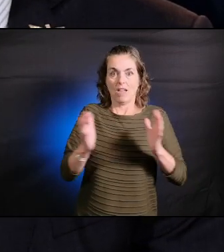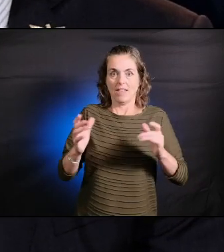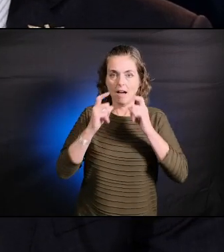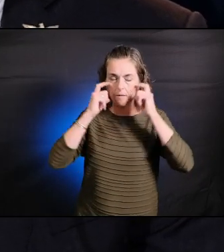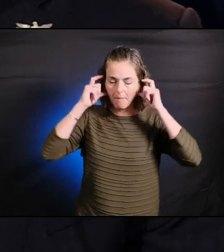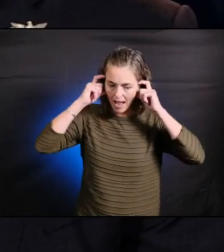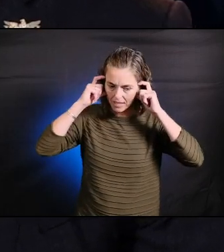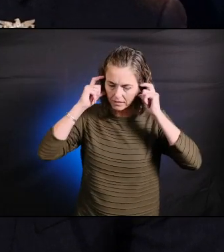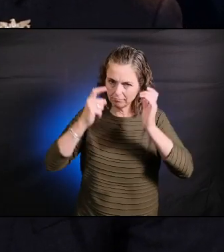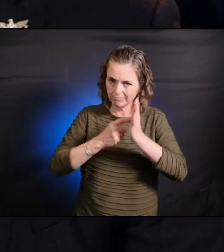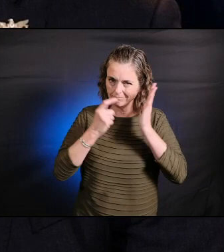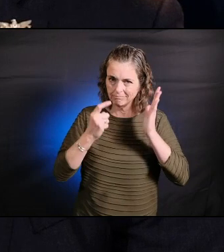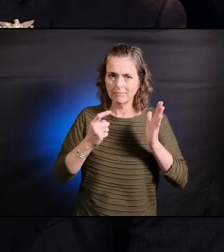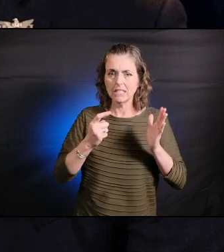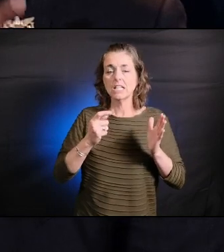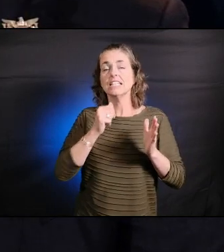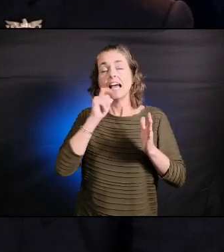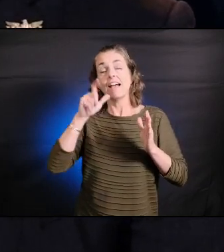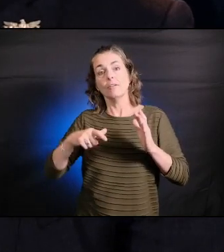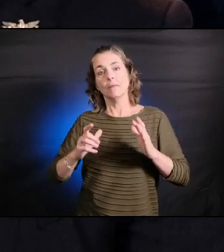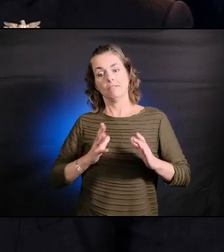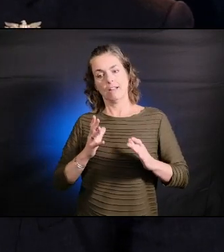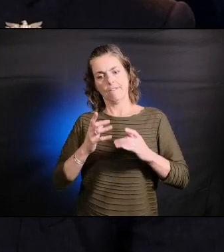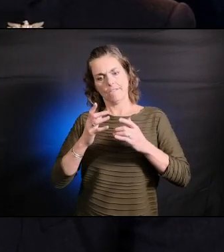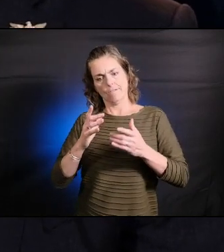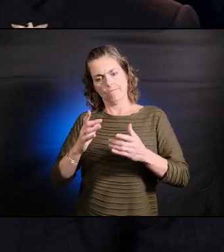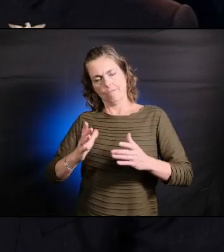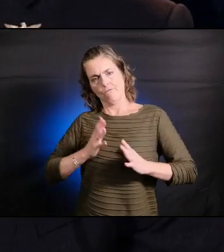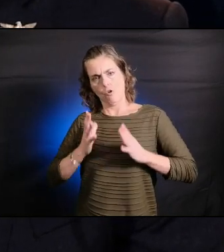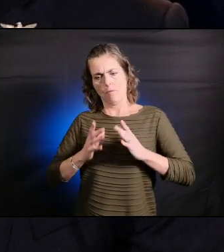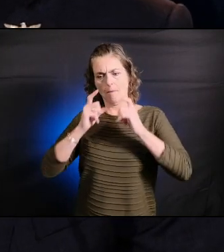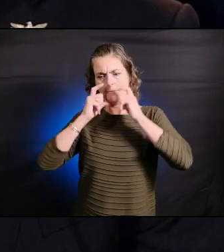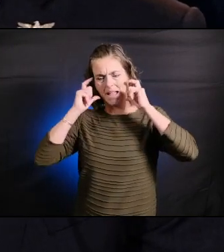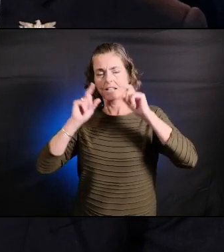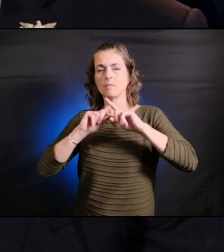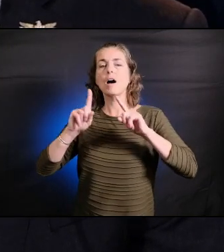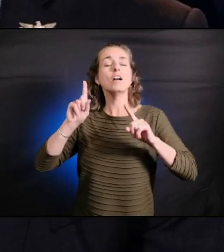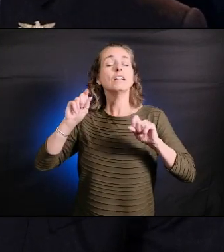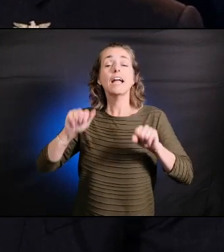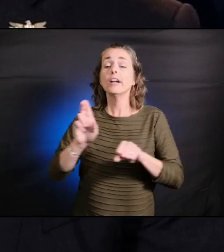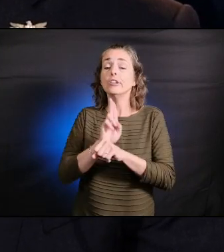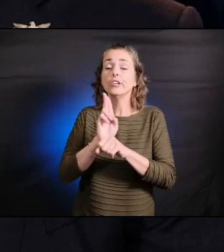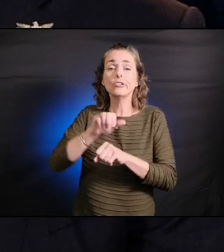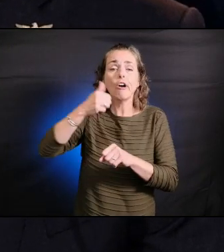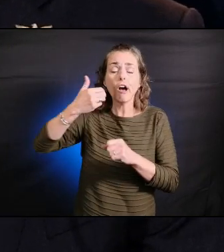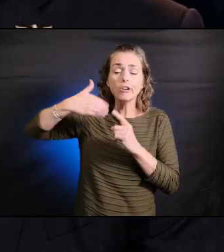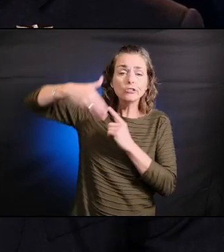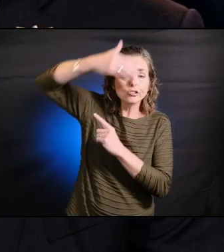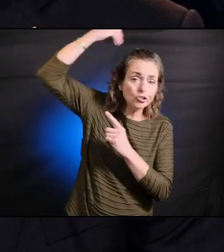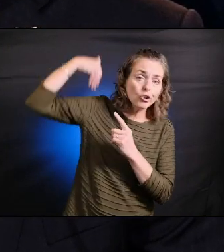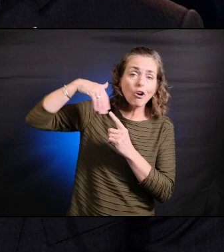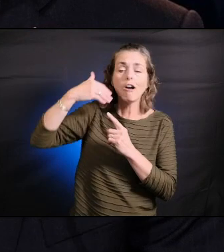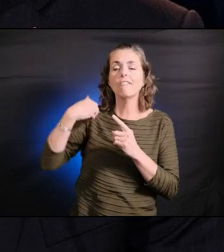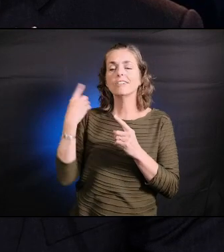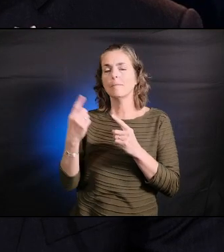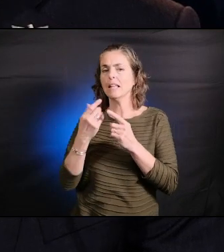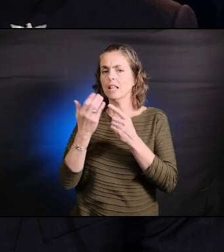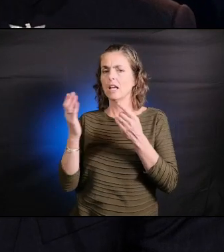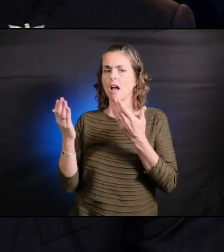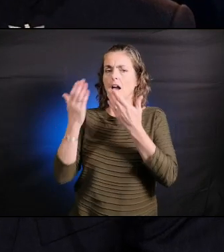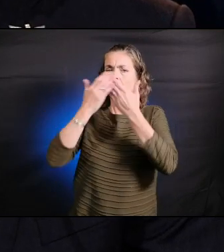covering. You don't need to have a mask, but you need to have some type of facial covering that covers your nose and your